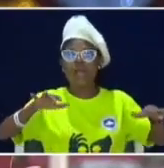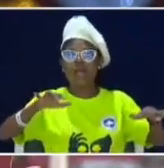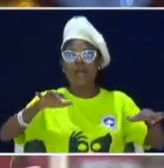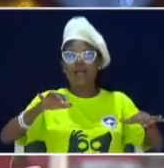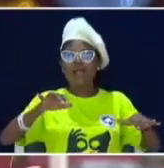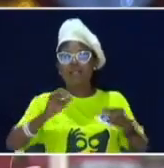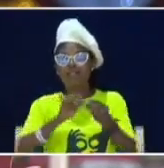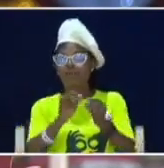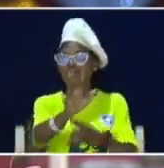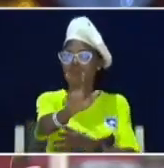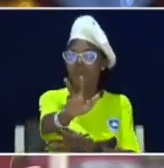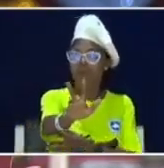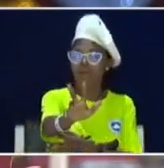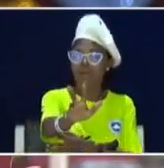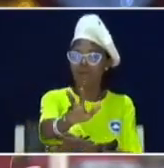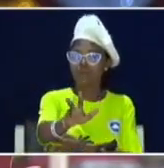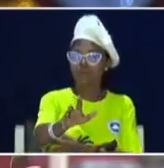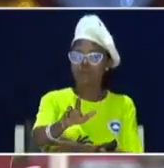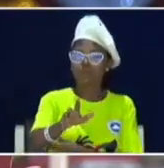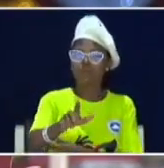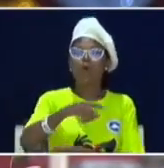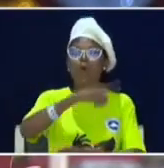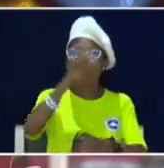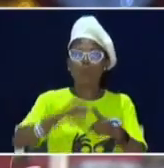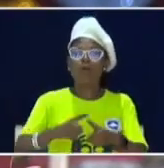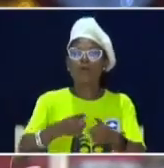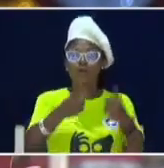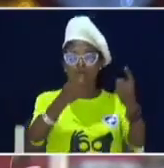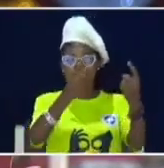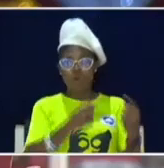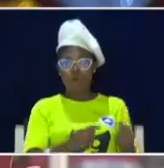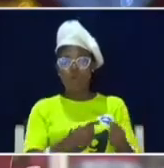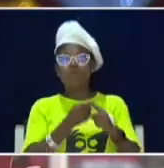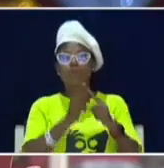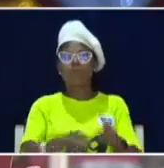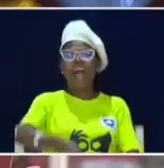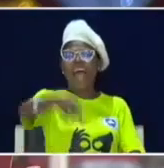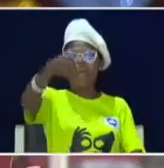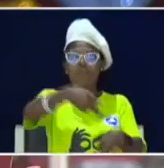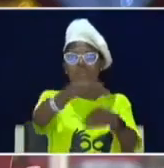and submission when you come from a high place.